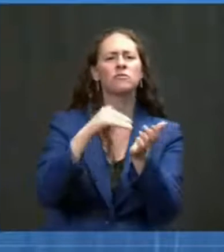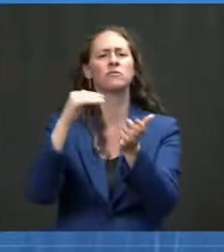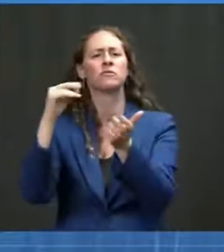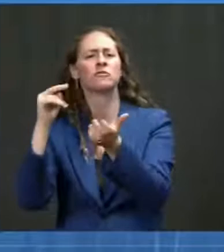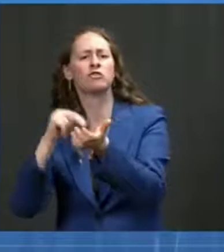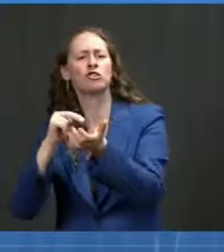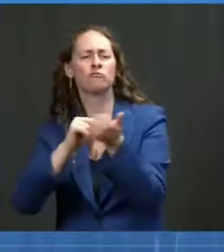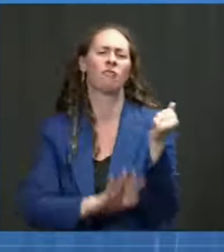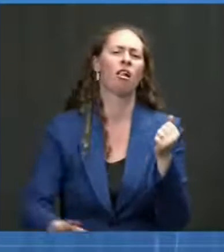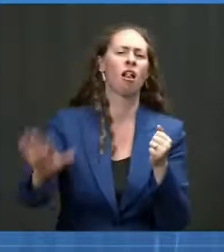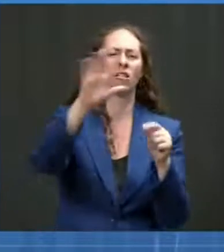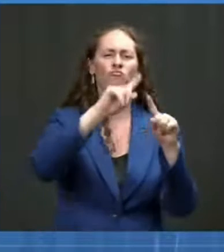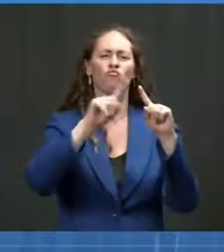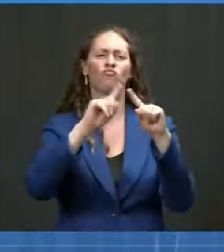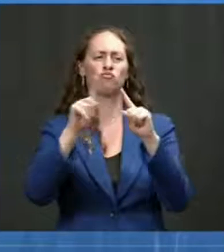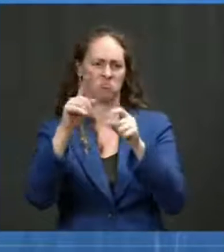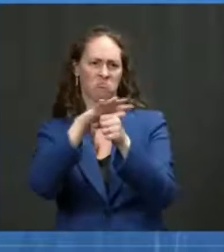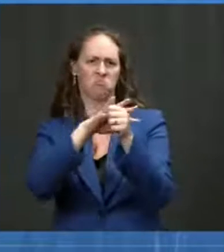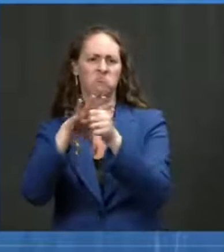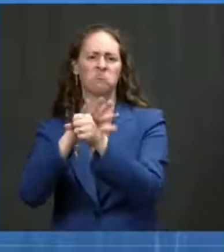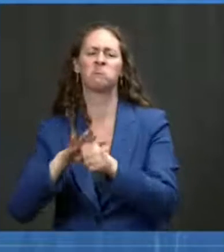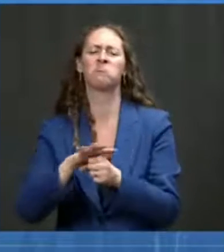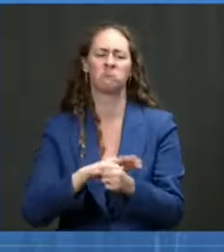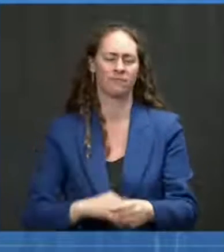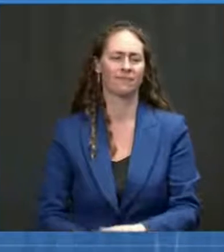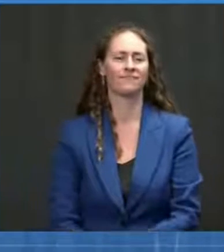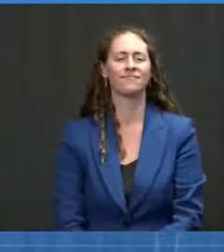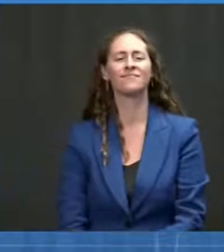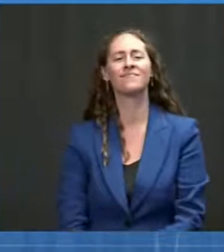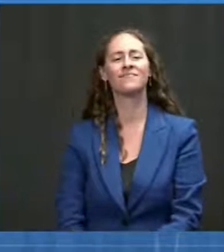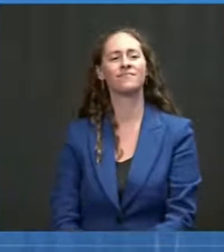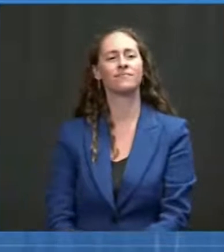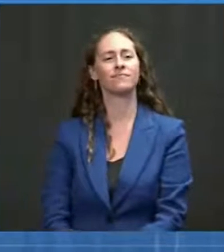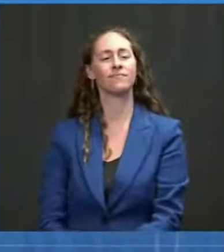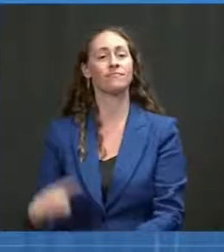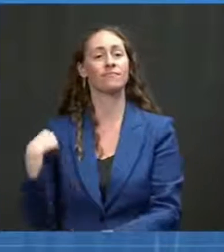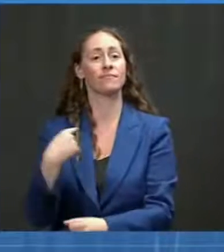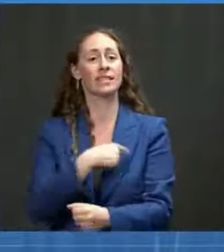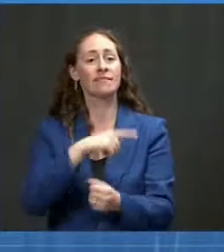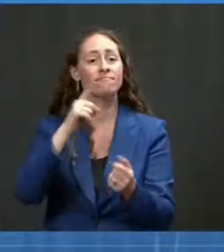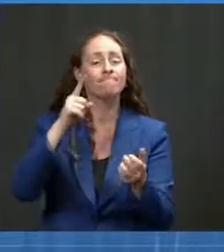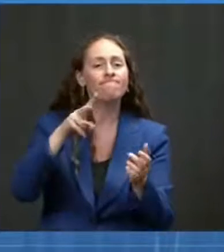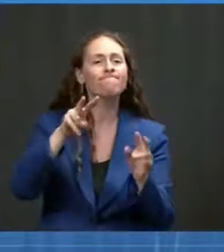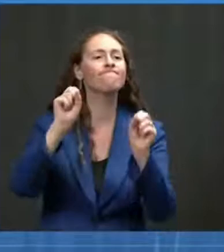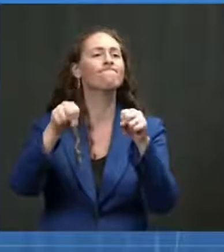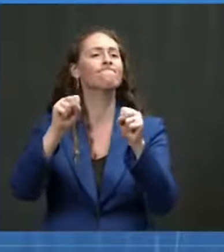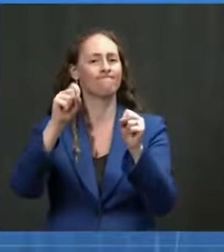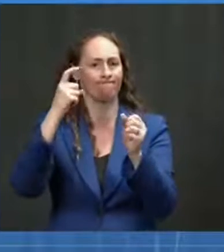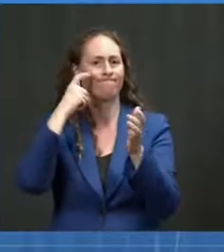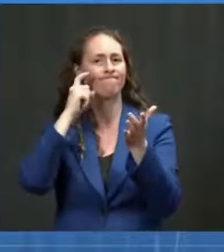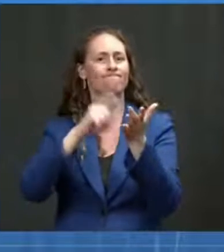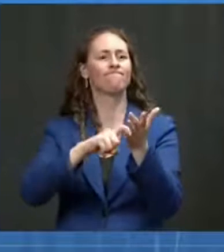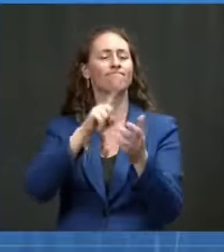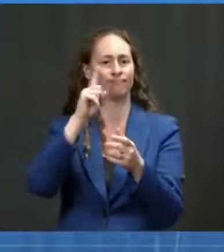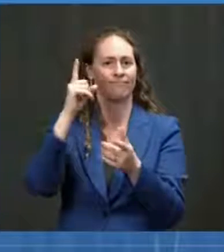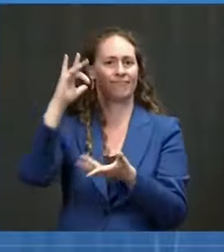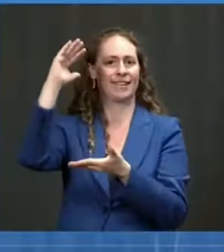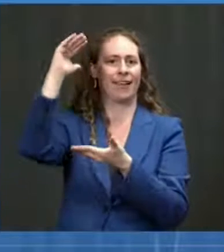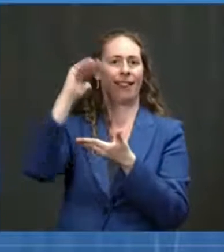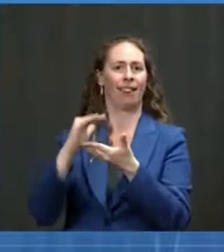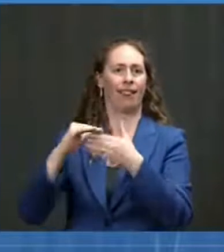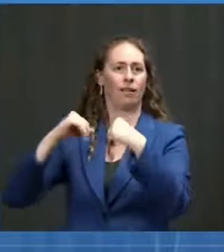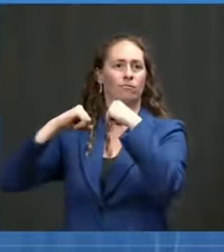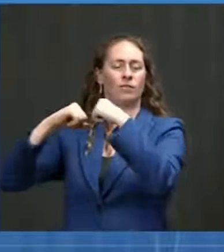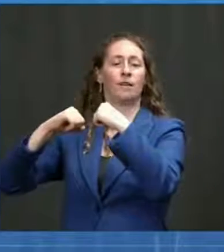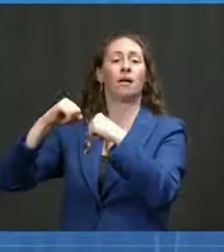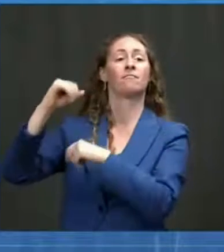waning effectiveness against symptomatic and asymptomatic infection in the context of the Delta variant, from 92% prior to